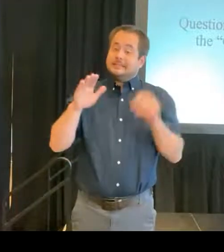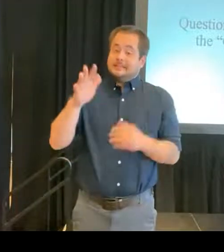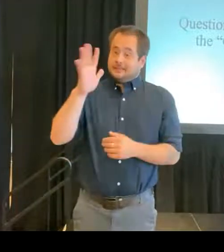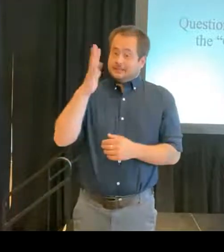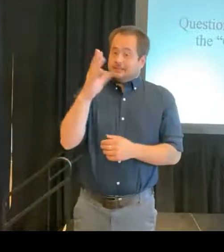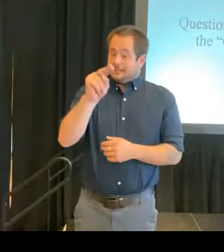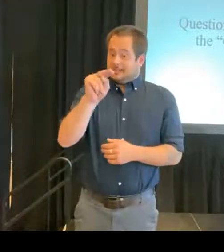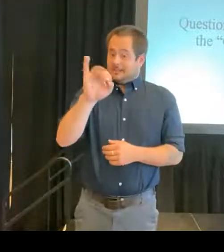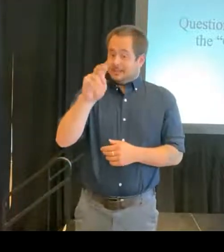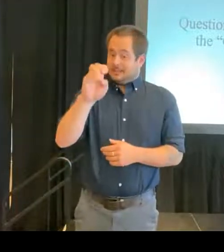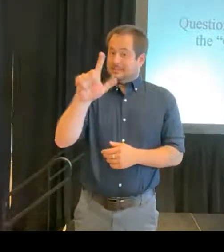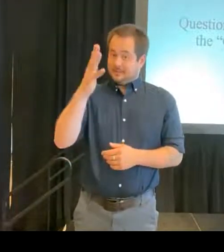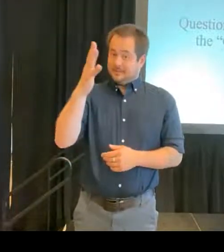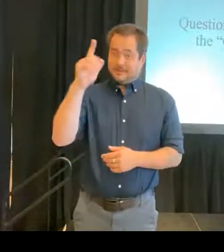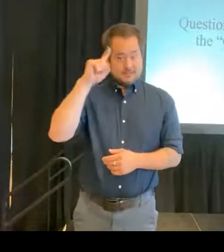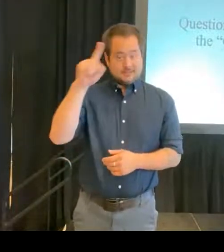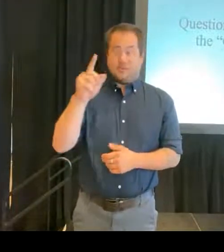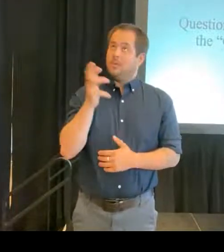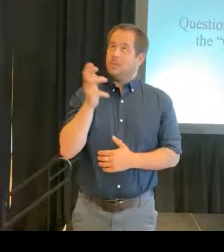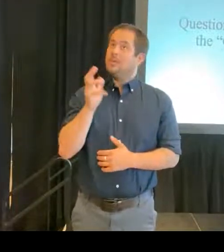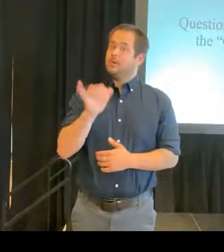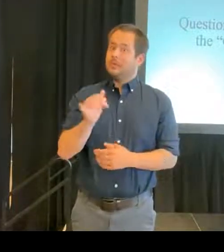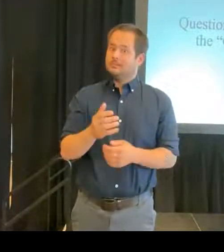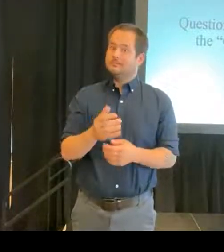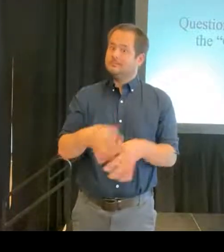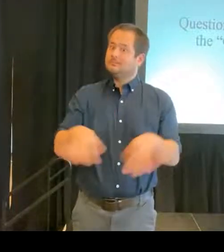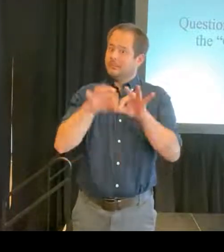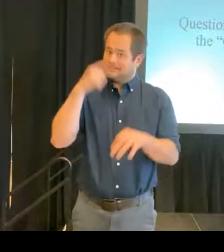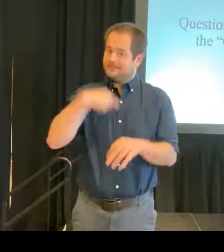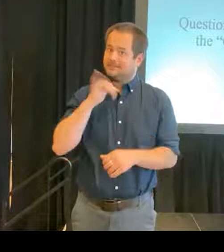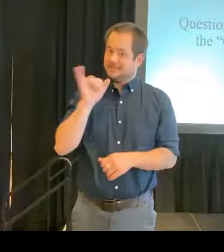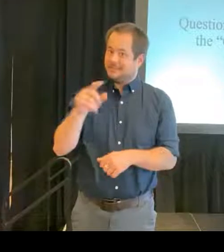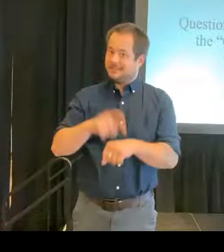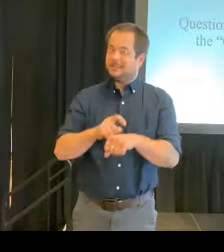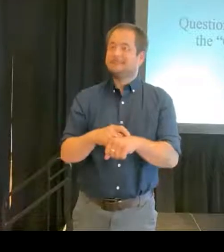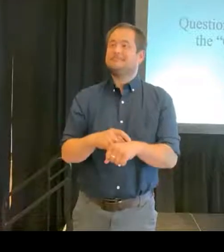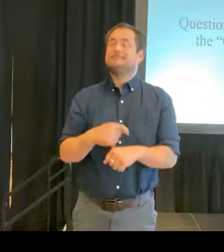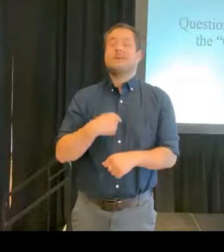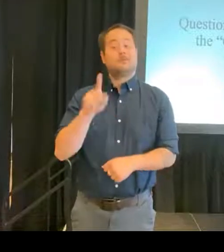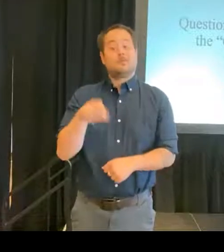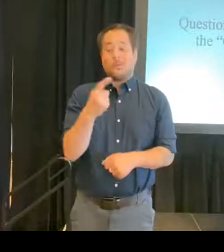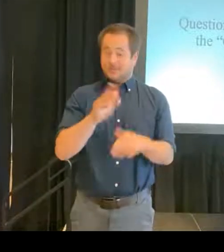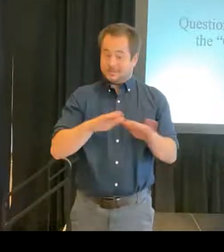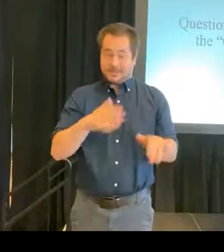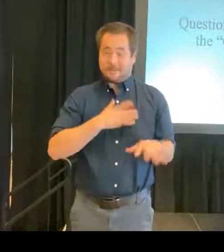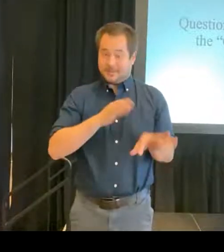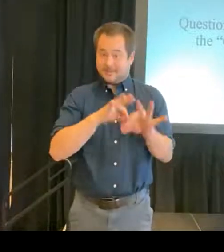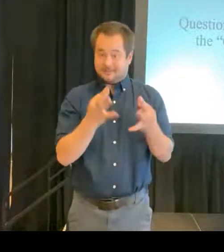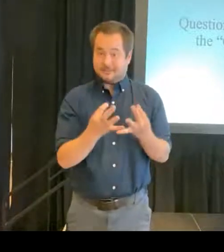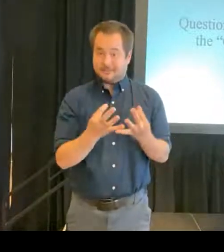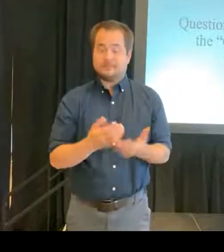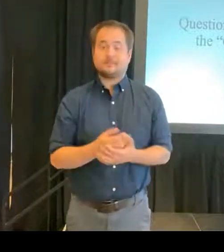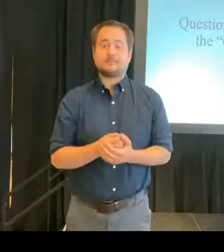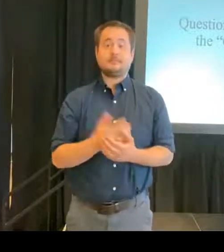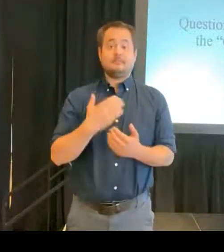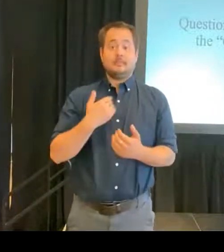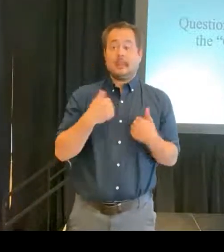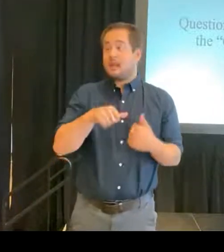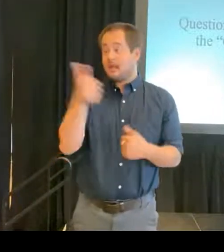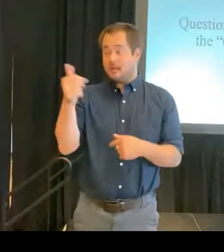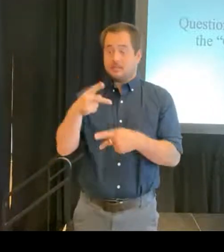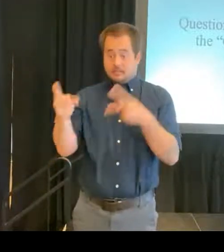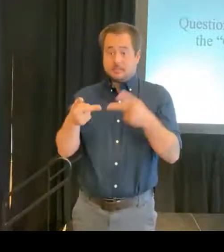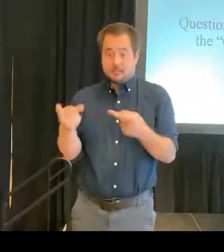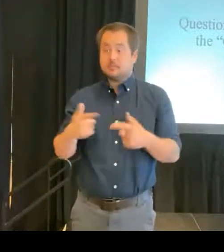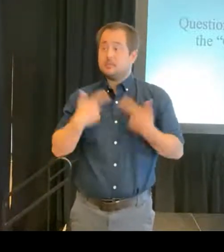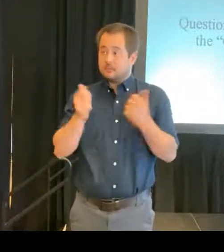time. I was the only child member in the family here. There were others here, but I was the only